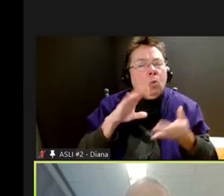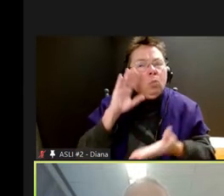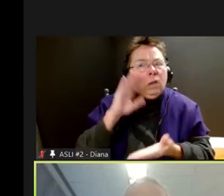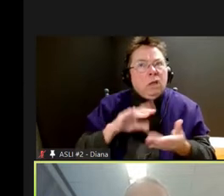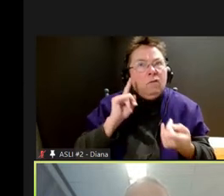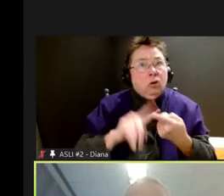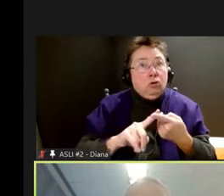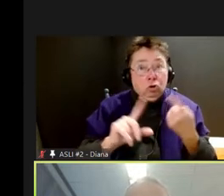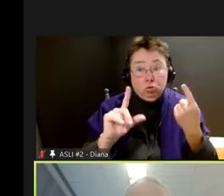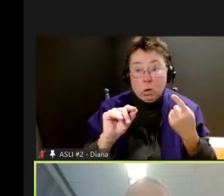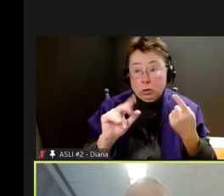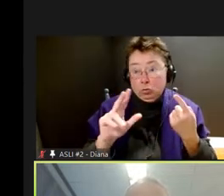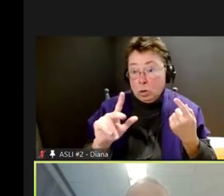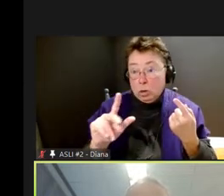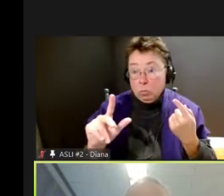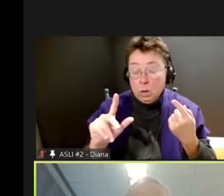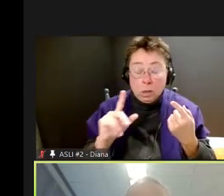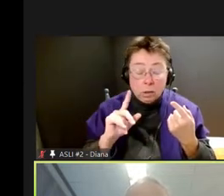2023.